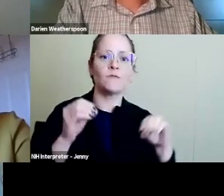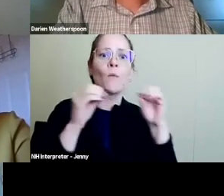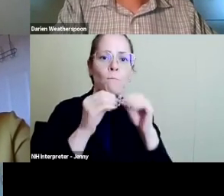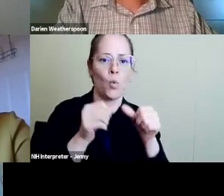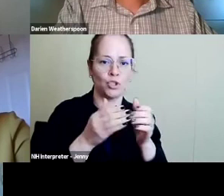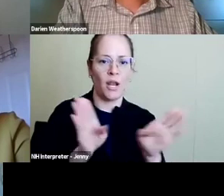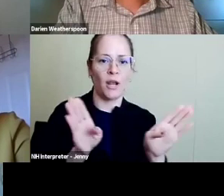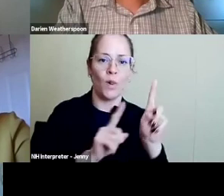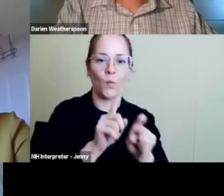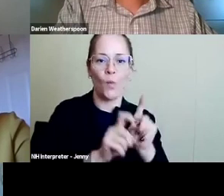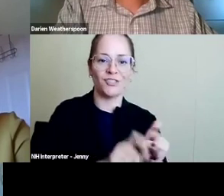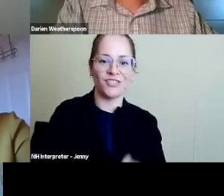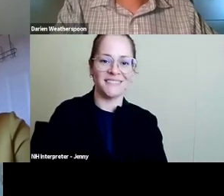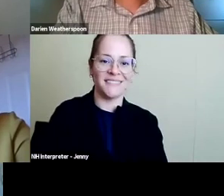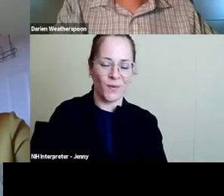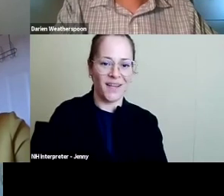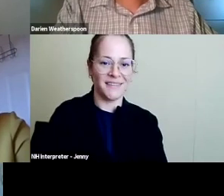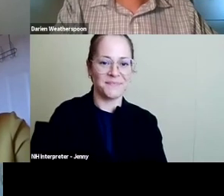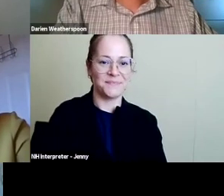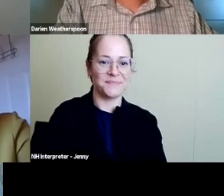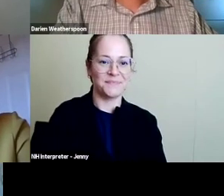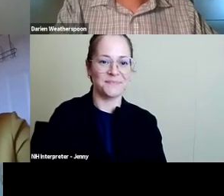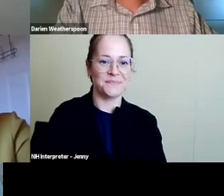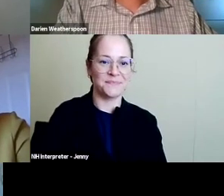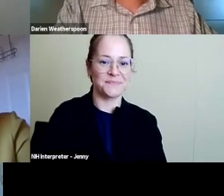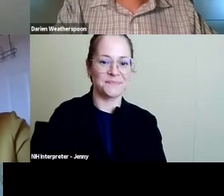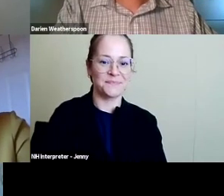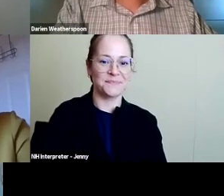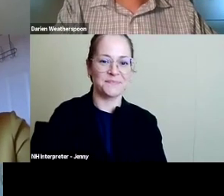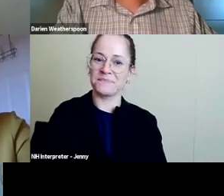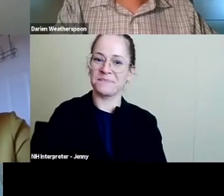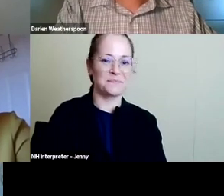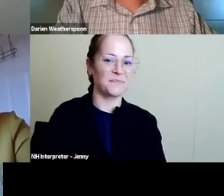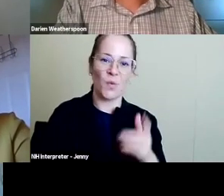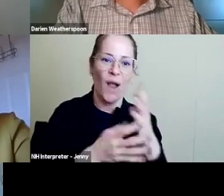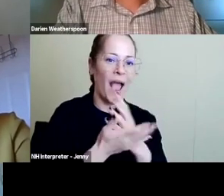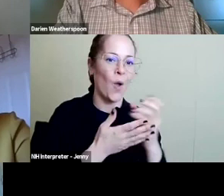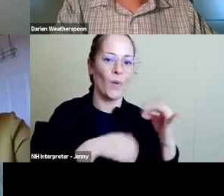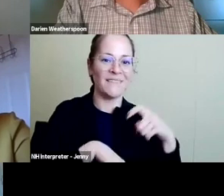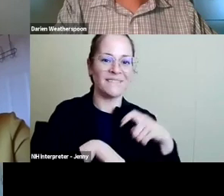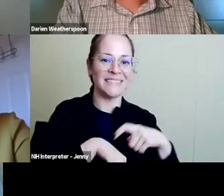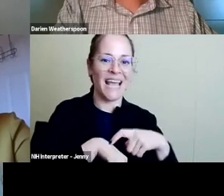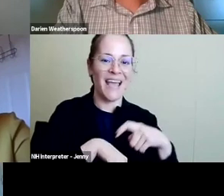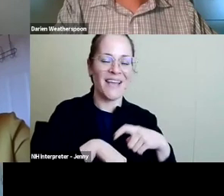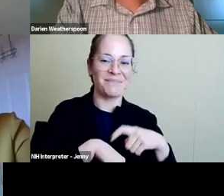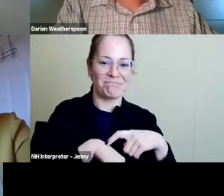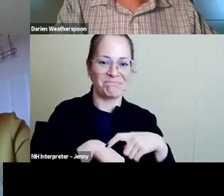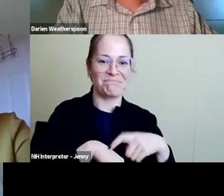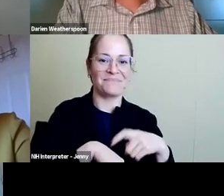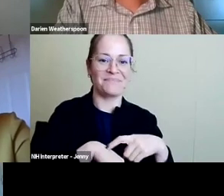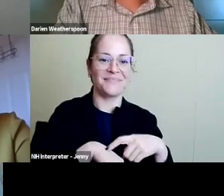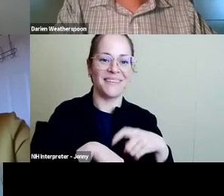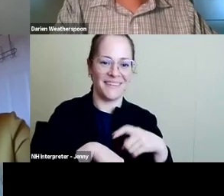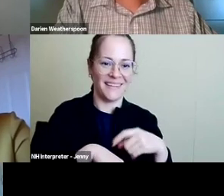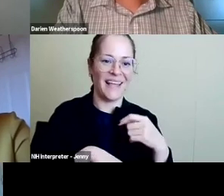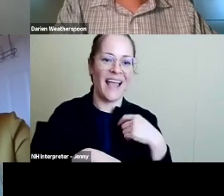questions, okay? And looks like we don't have more time. Phil, can you confirm that for me? I thought we